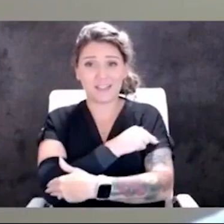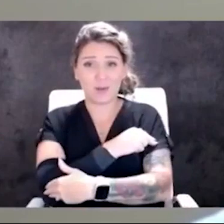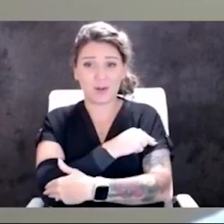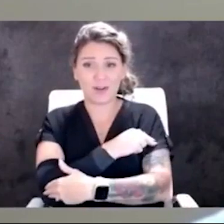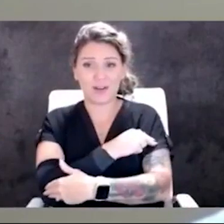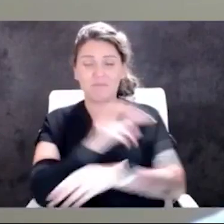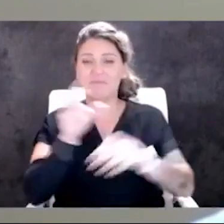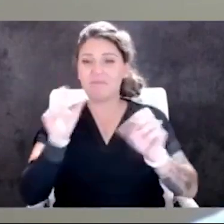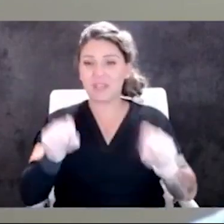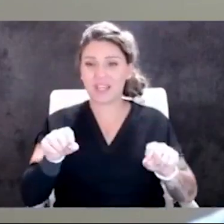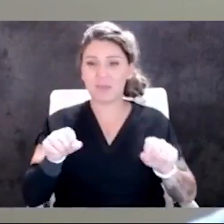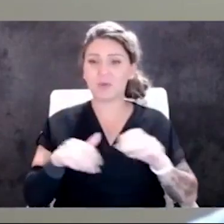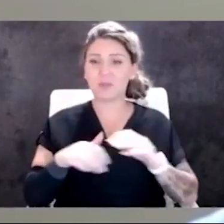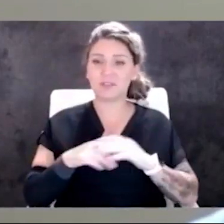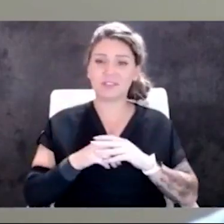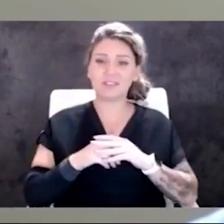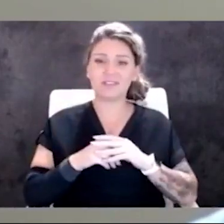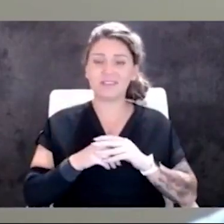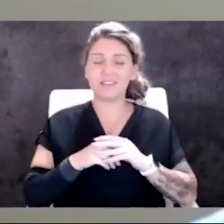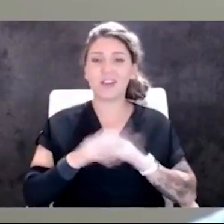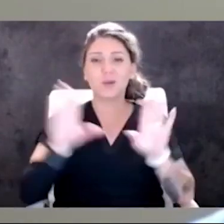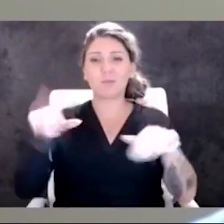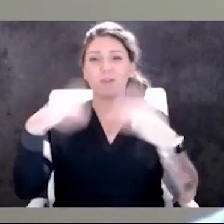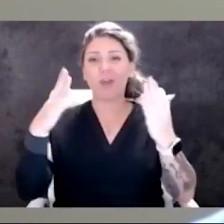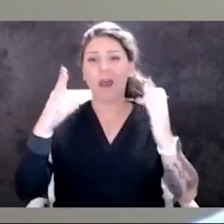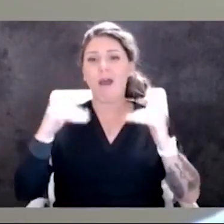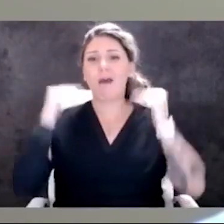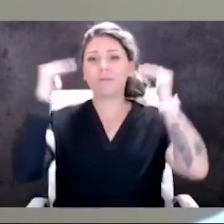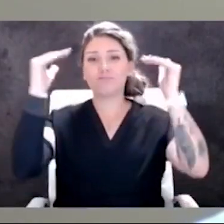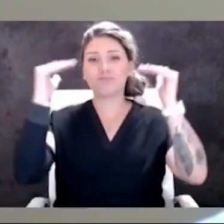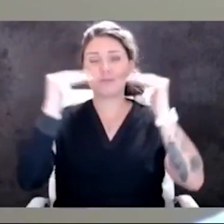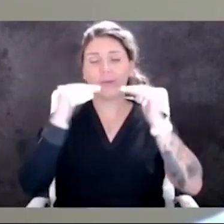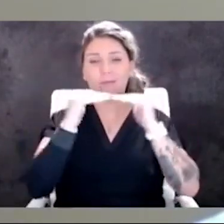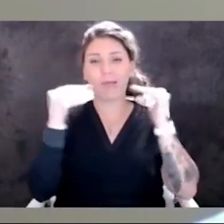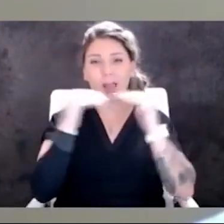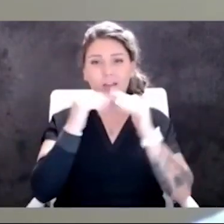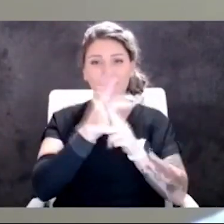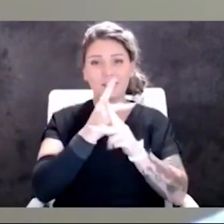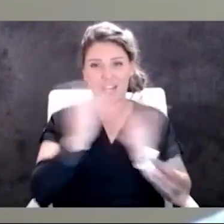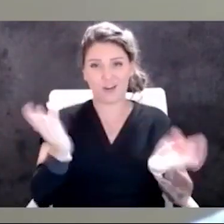to provide higher levels of care here. And that's,